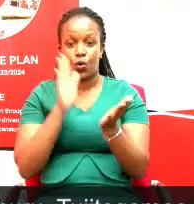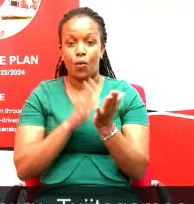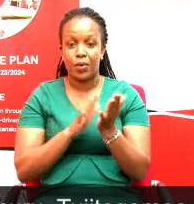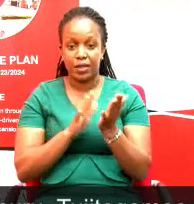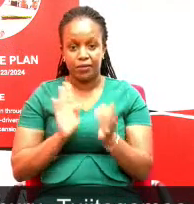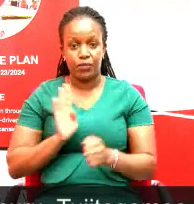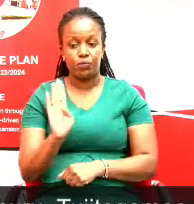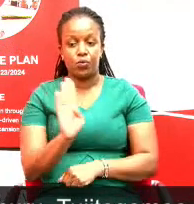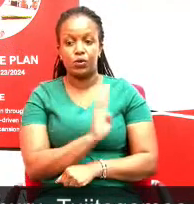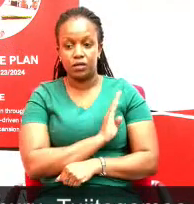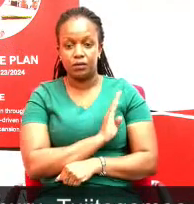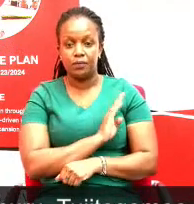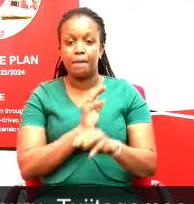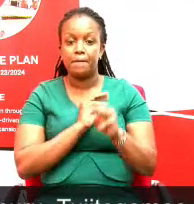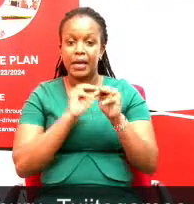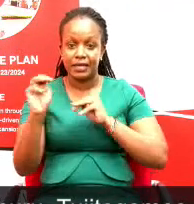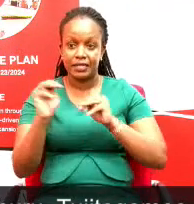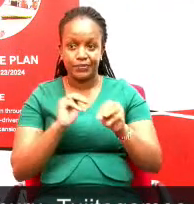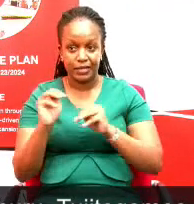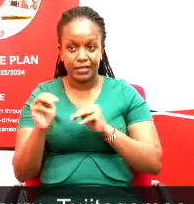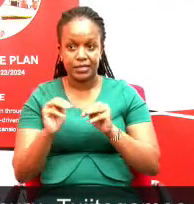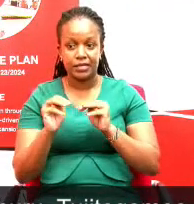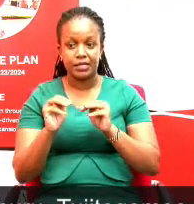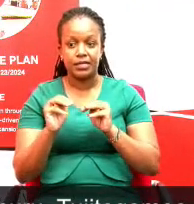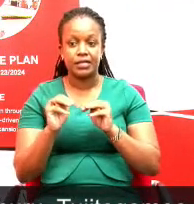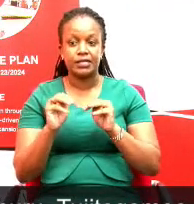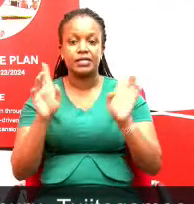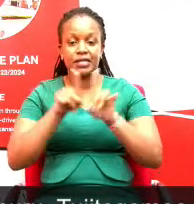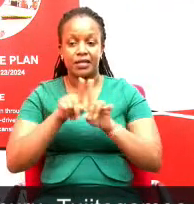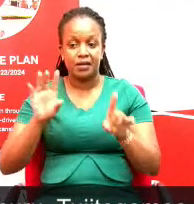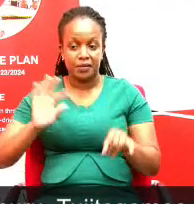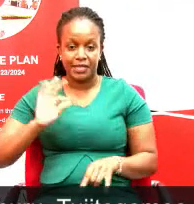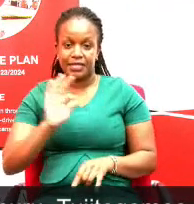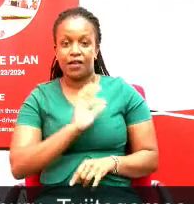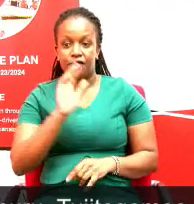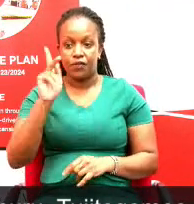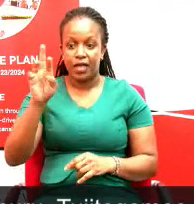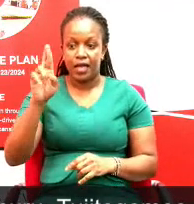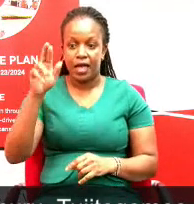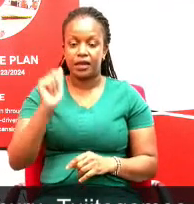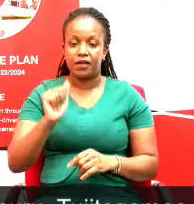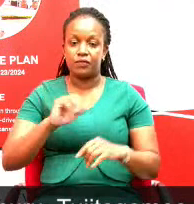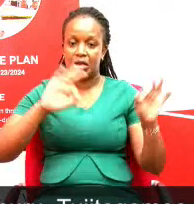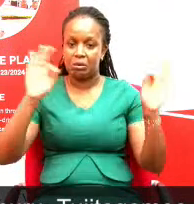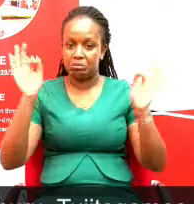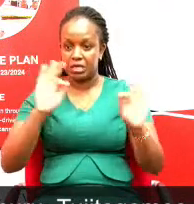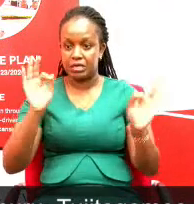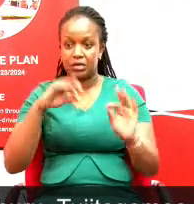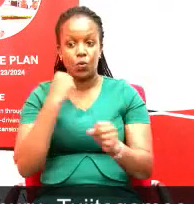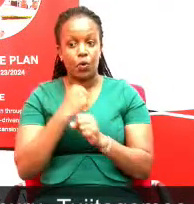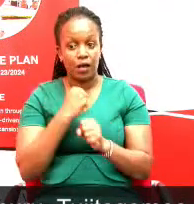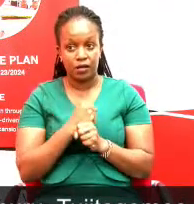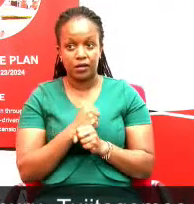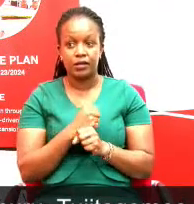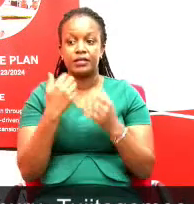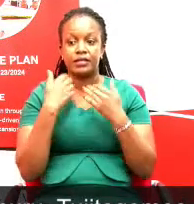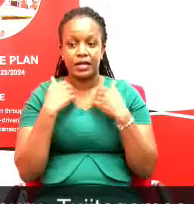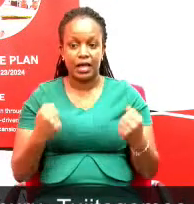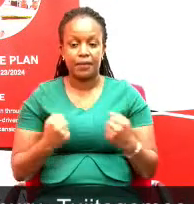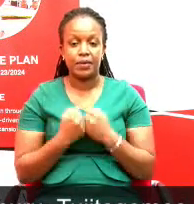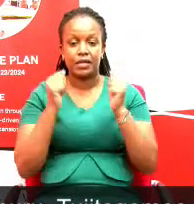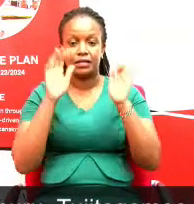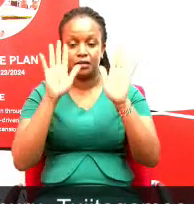board, management, and staff of KRA for this turnaround in revenue performance. It's really come at a very important